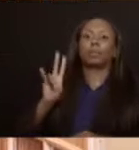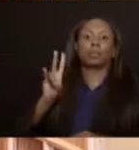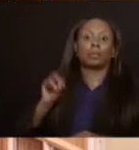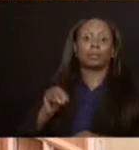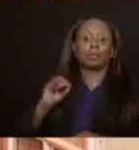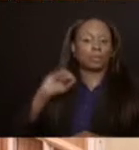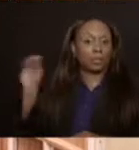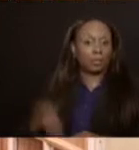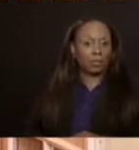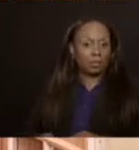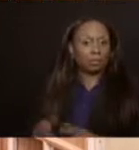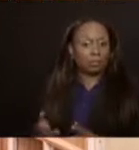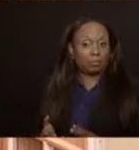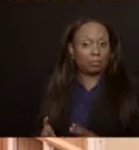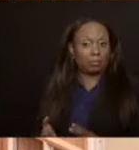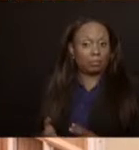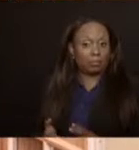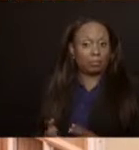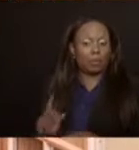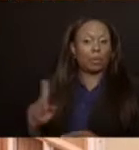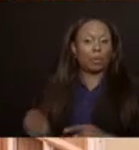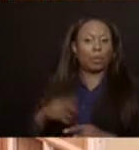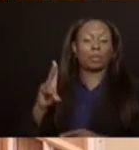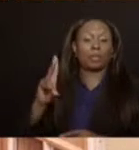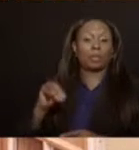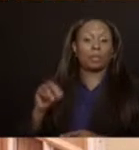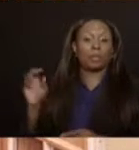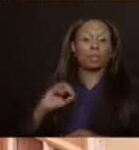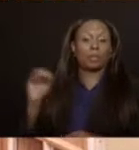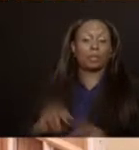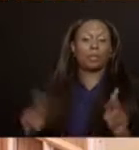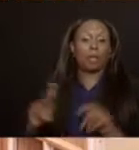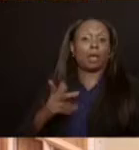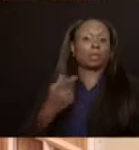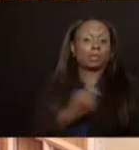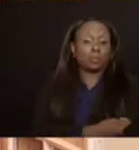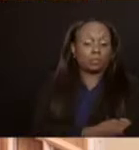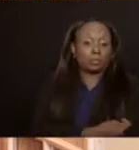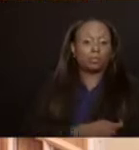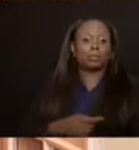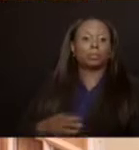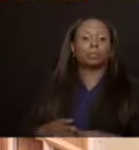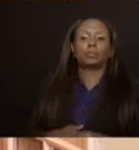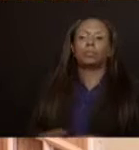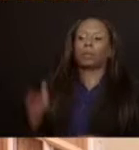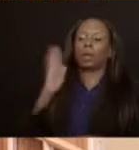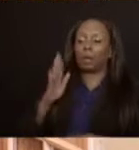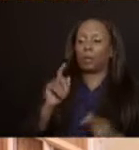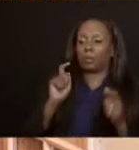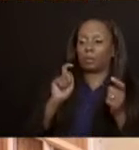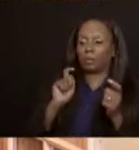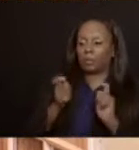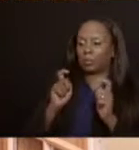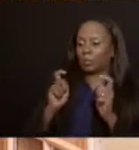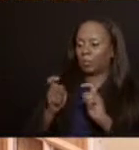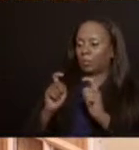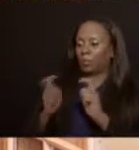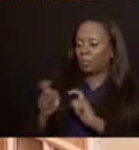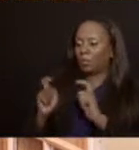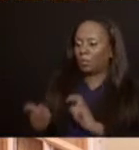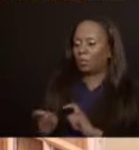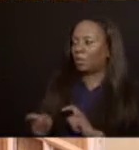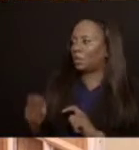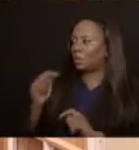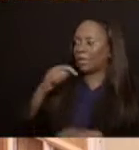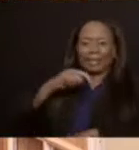70% of persons who are eligible, then we will start to look at adjustments to the further hours of